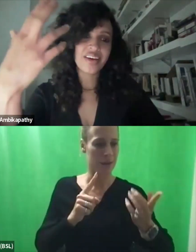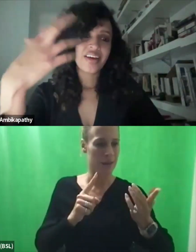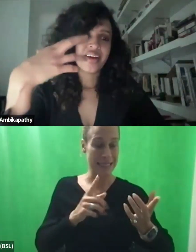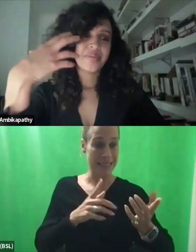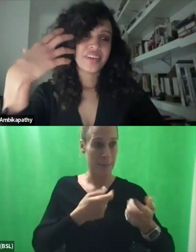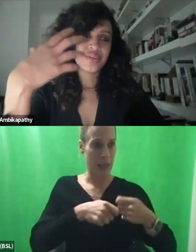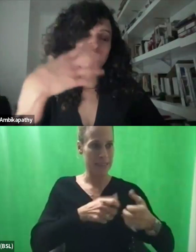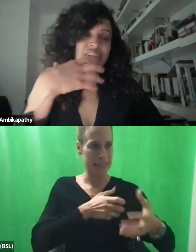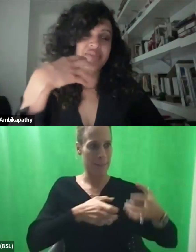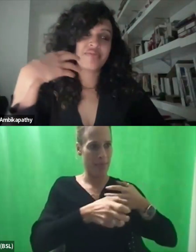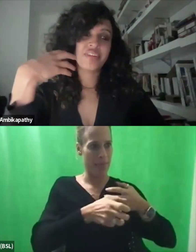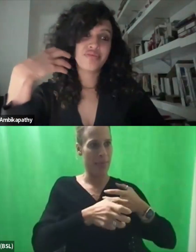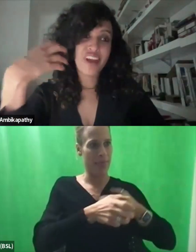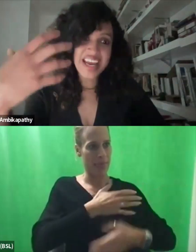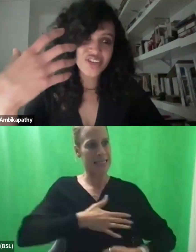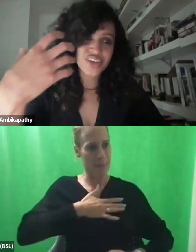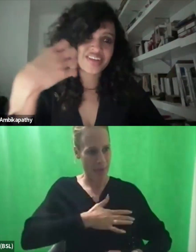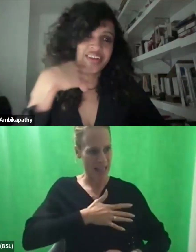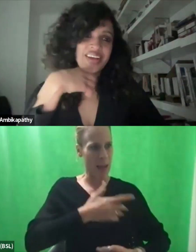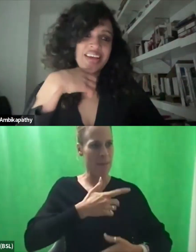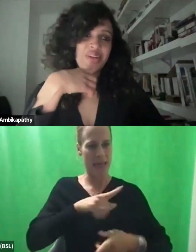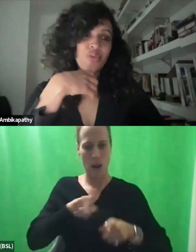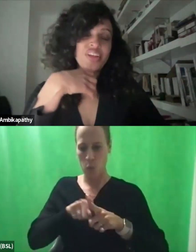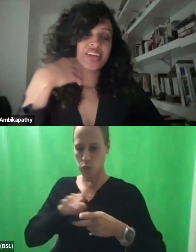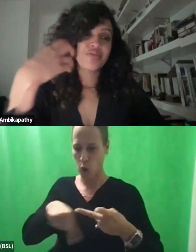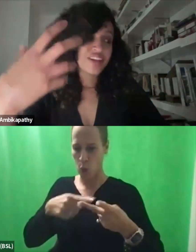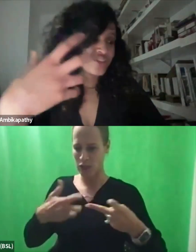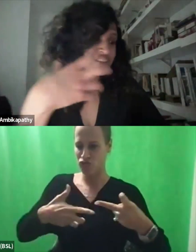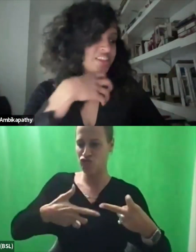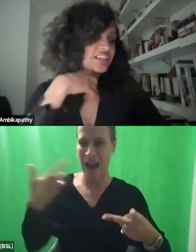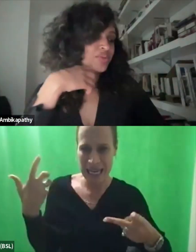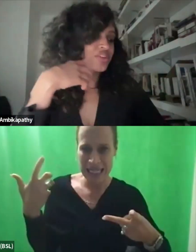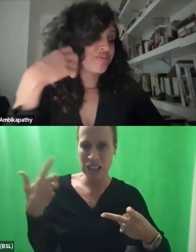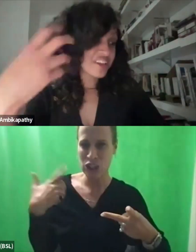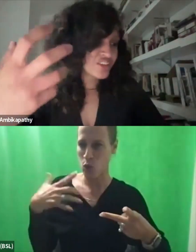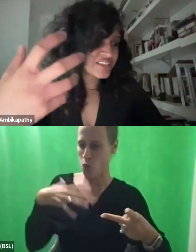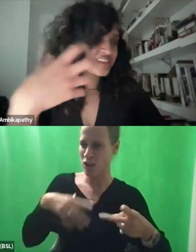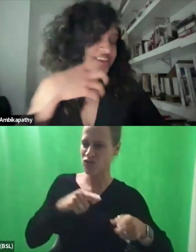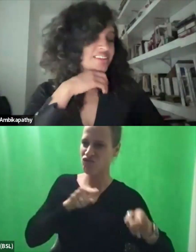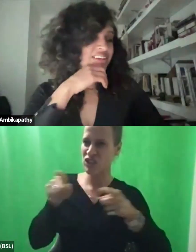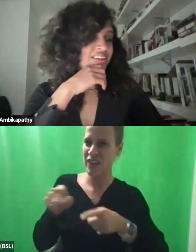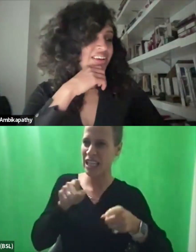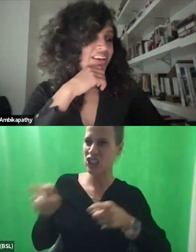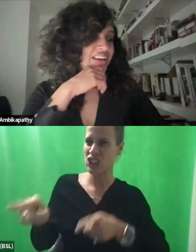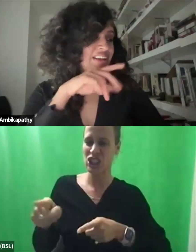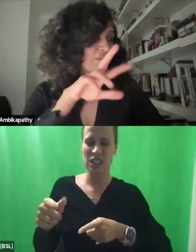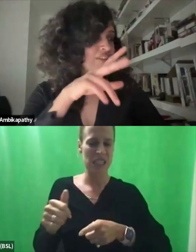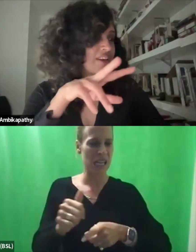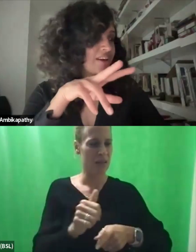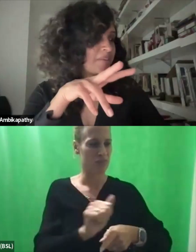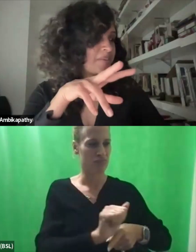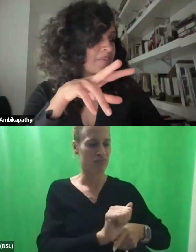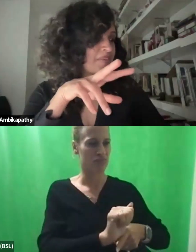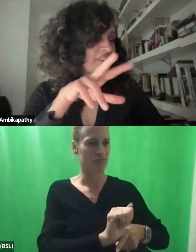and then there's also this rage and wanting vengeance, and he wants to avenge his sisters. And I